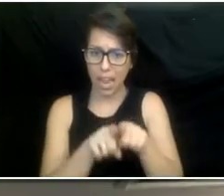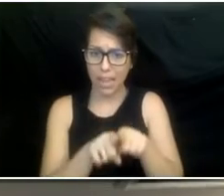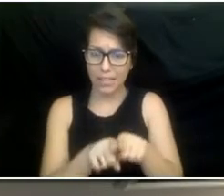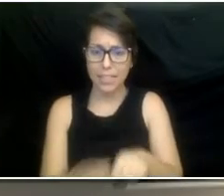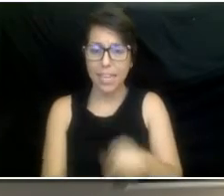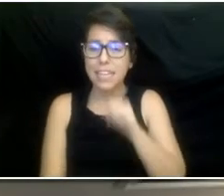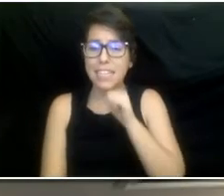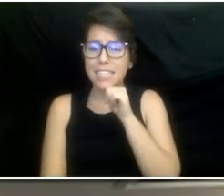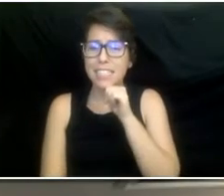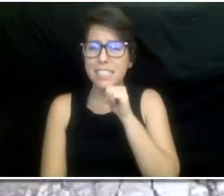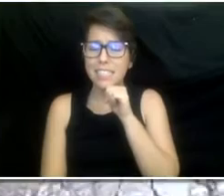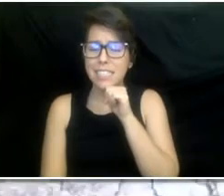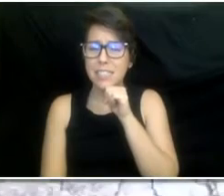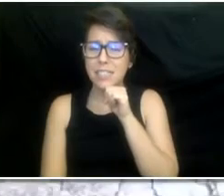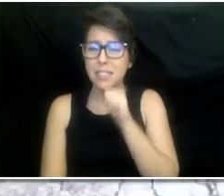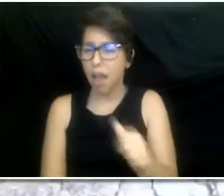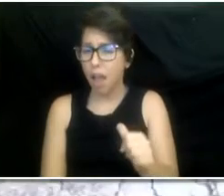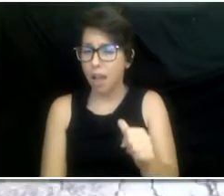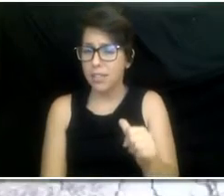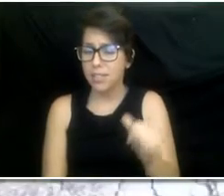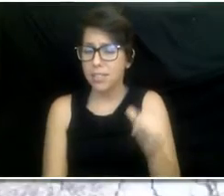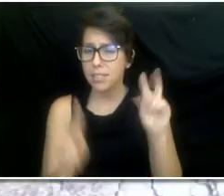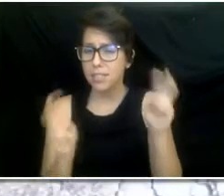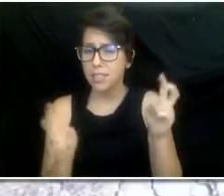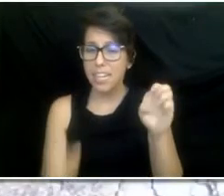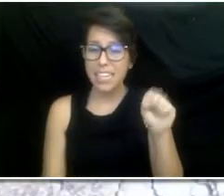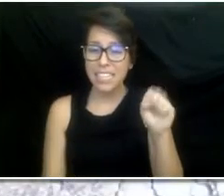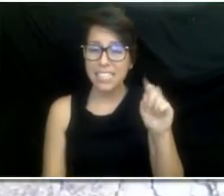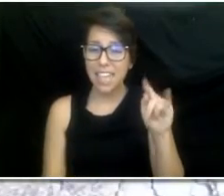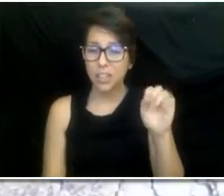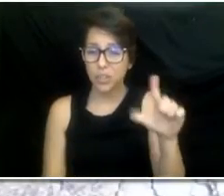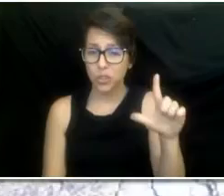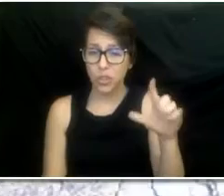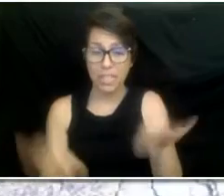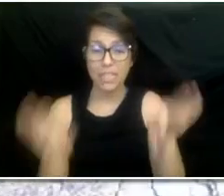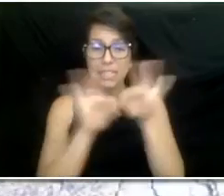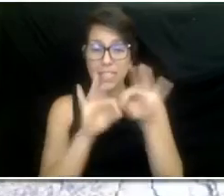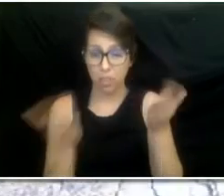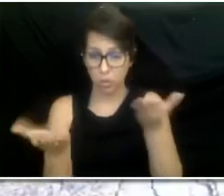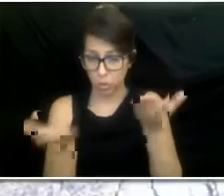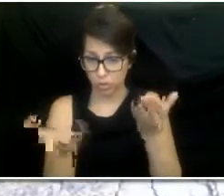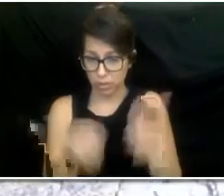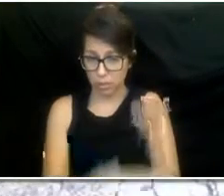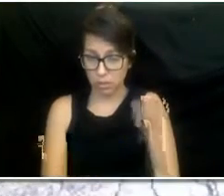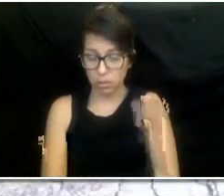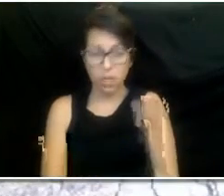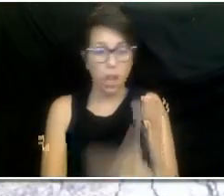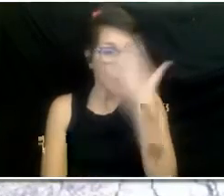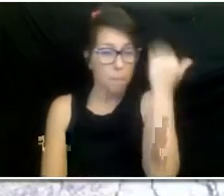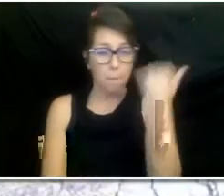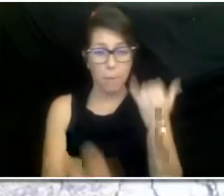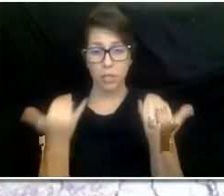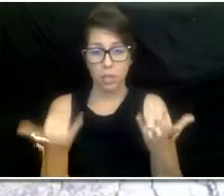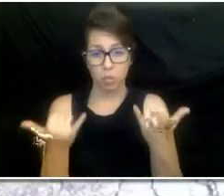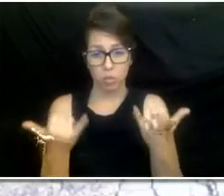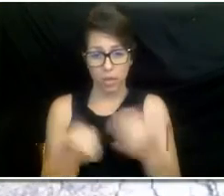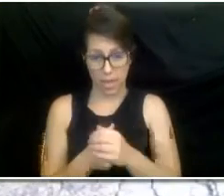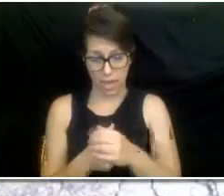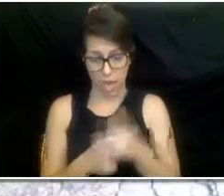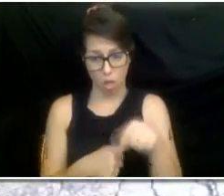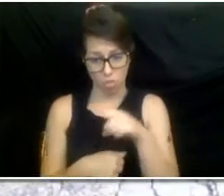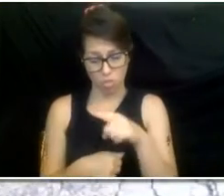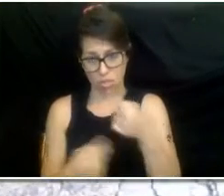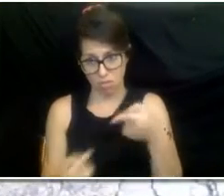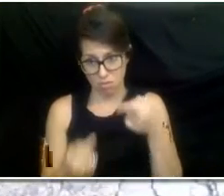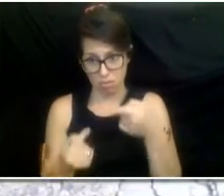this point I'm under uh DV providers who are